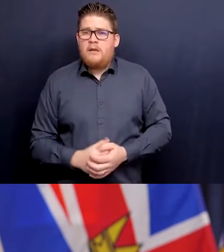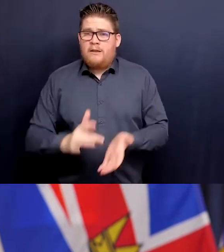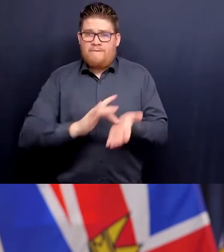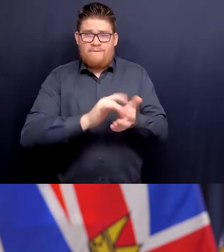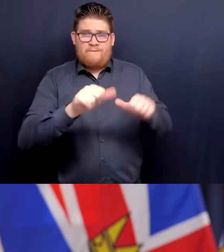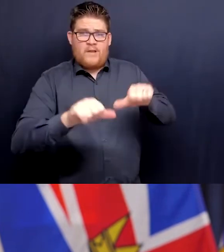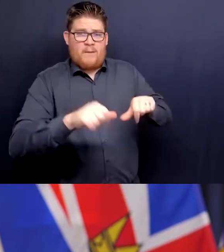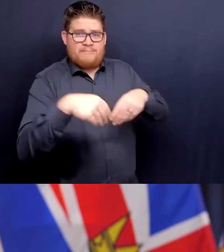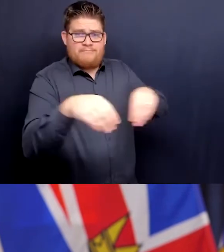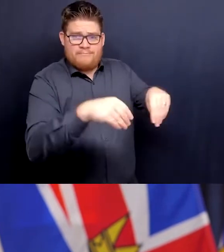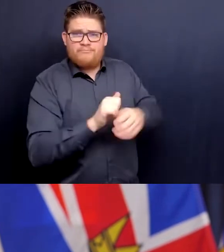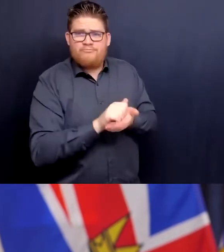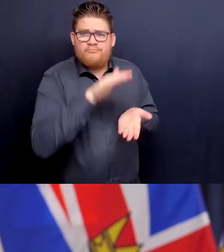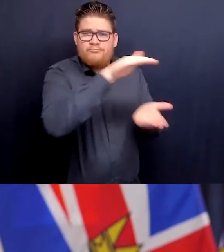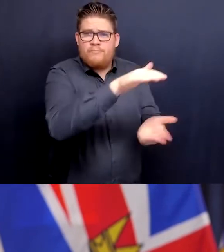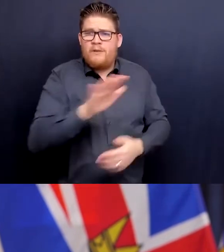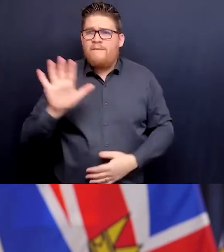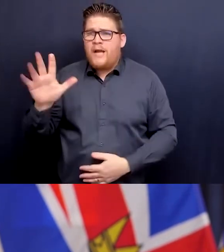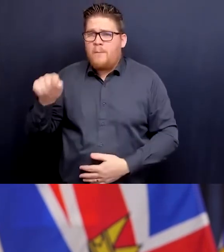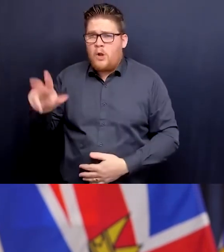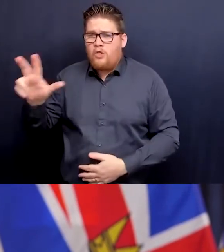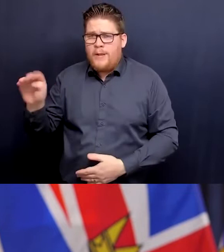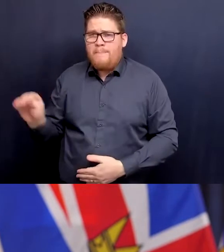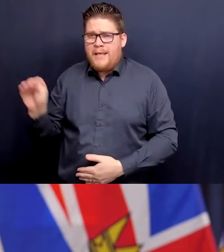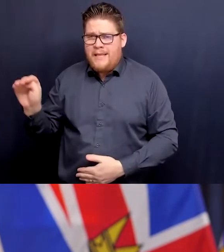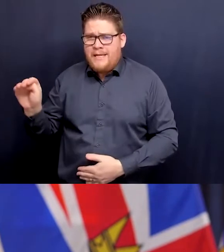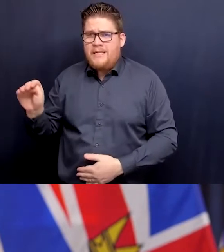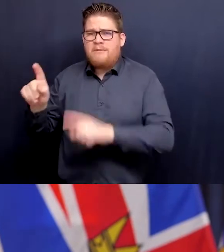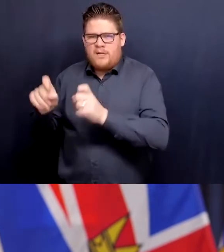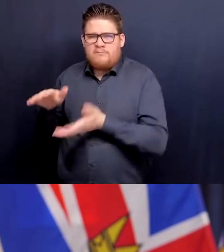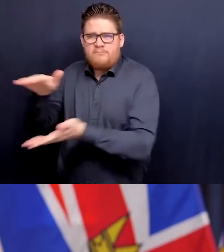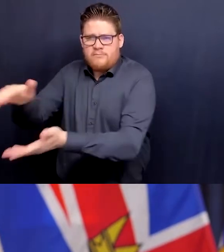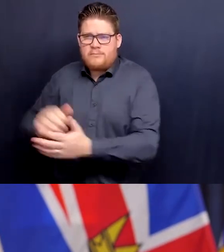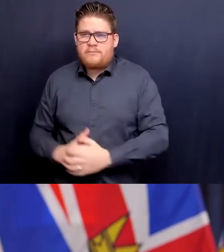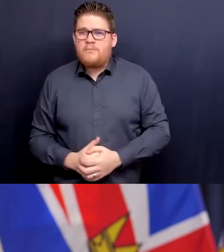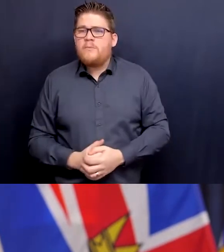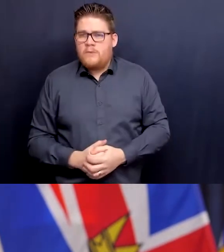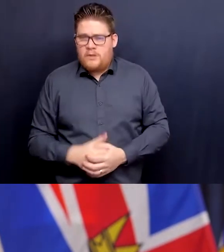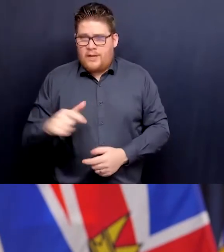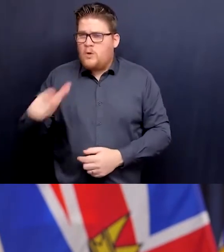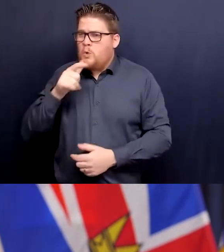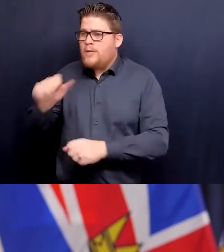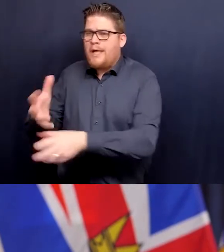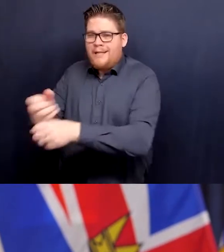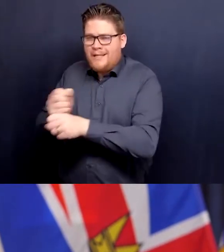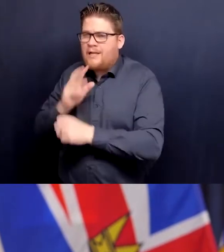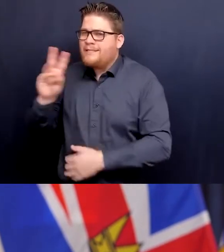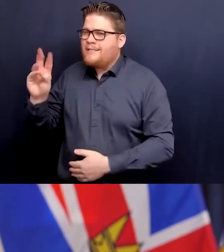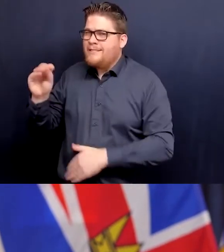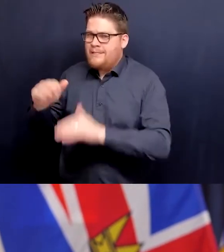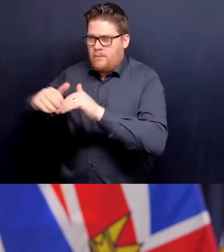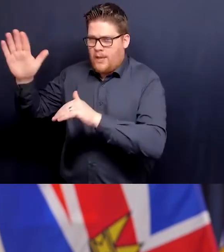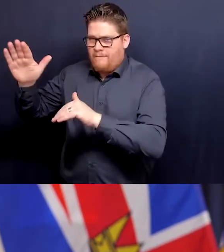As announced last week, these tests are for British Columbians aged 60 and older to pick up a kit containing 5 tests at participating